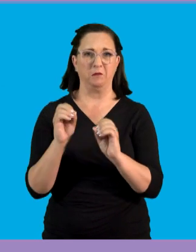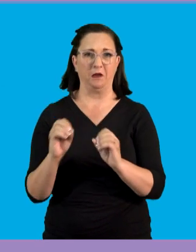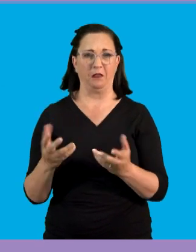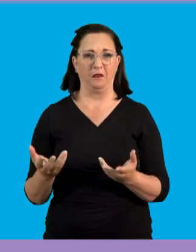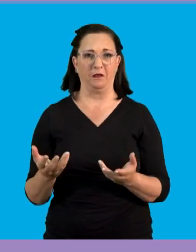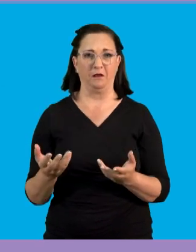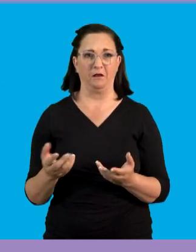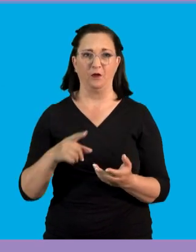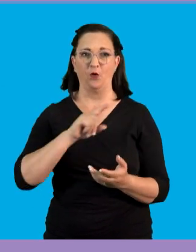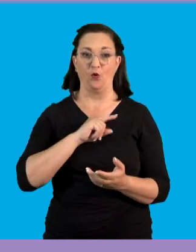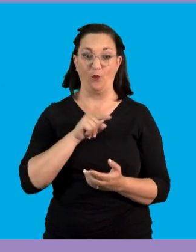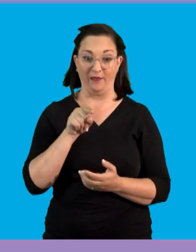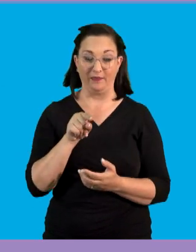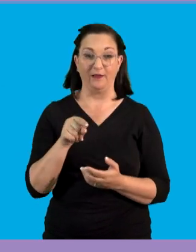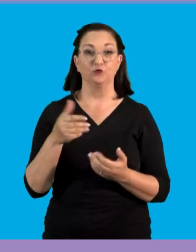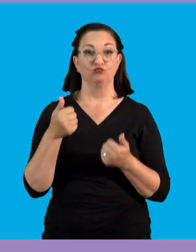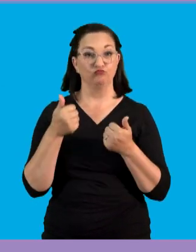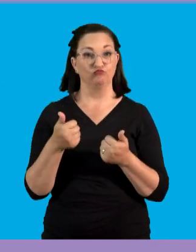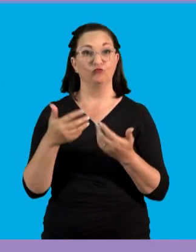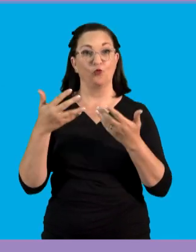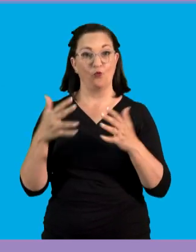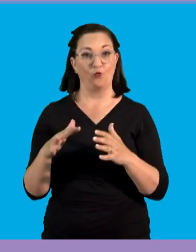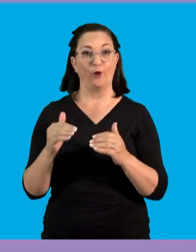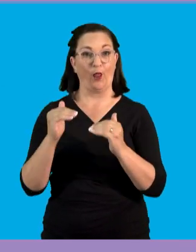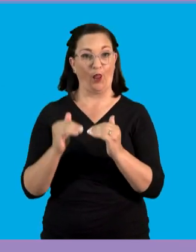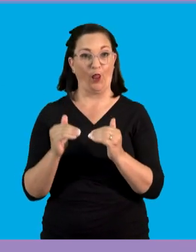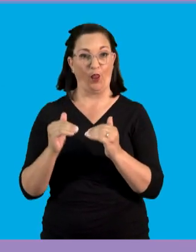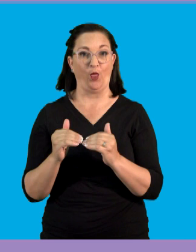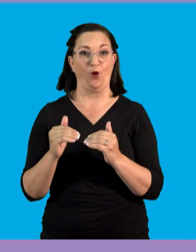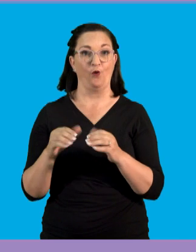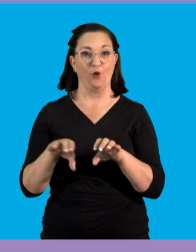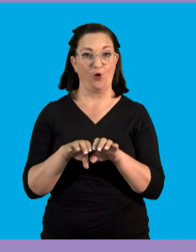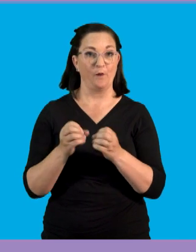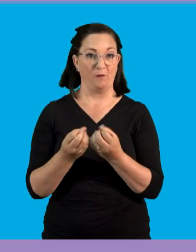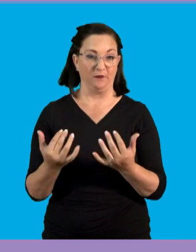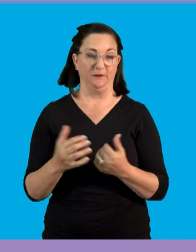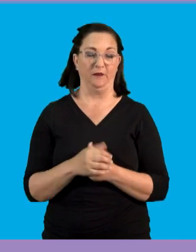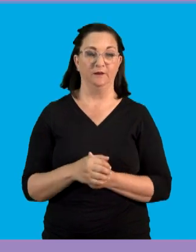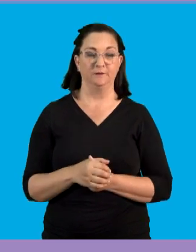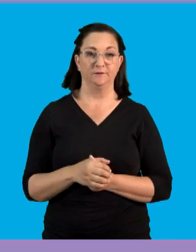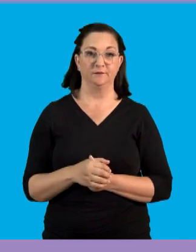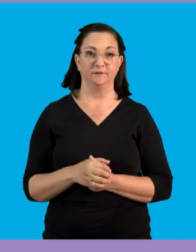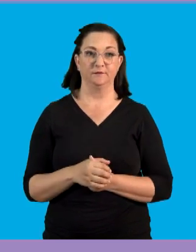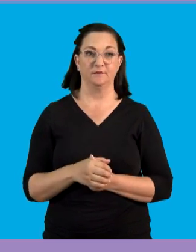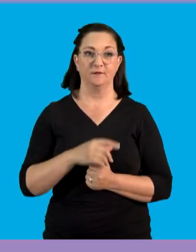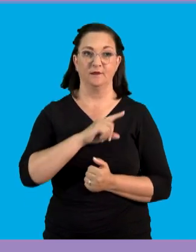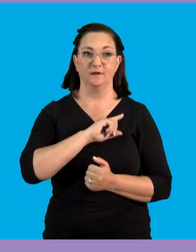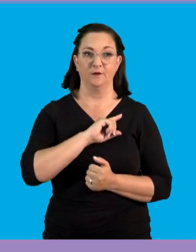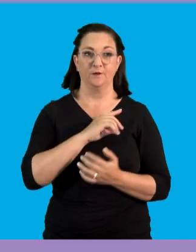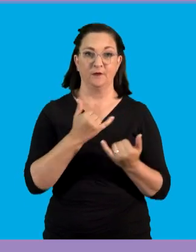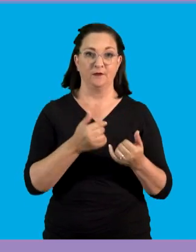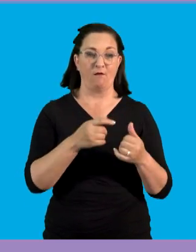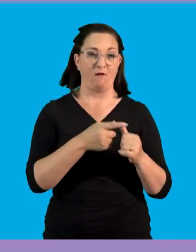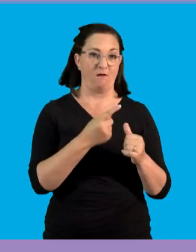anything? It's because that denominator is already our lowest common multiple, and that is